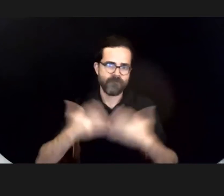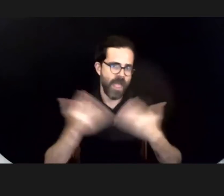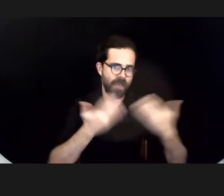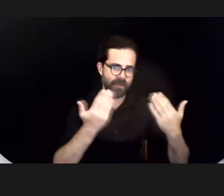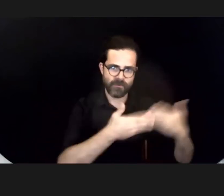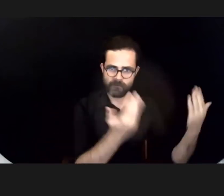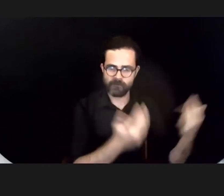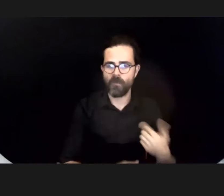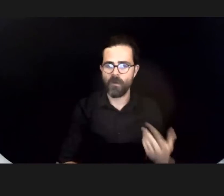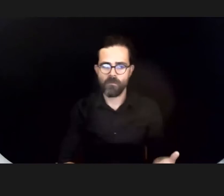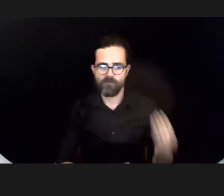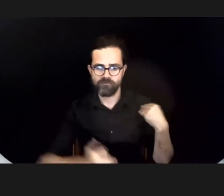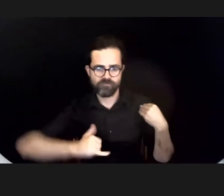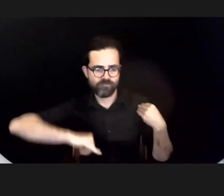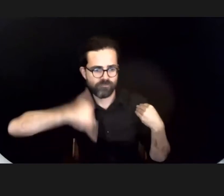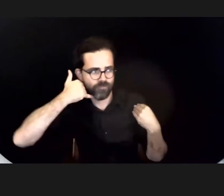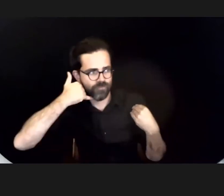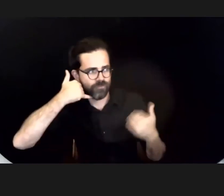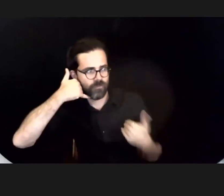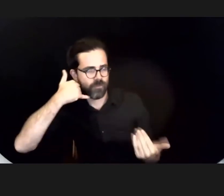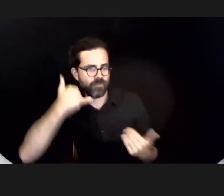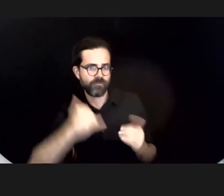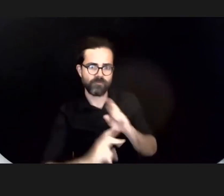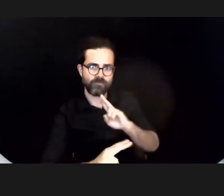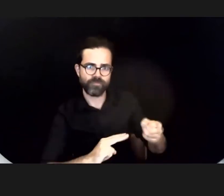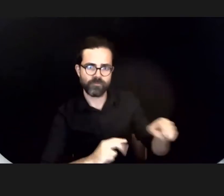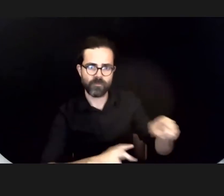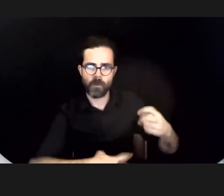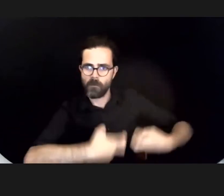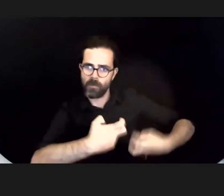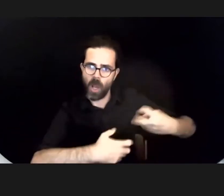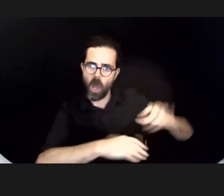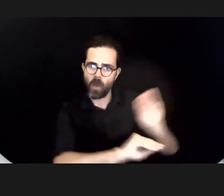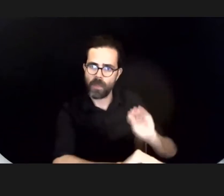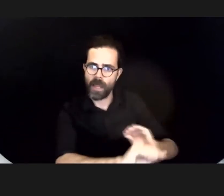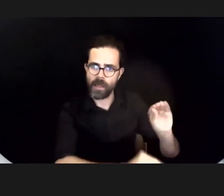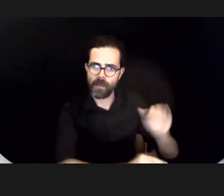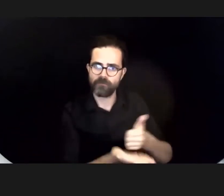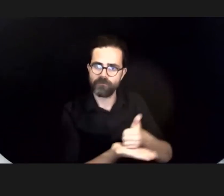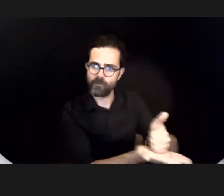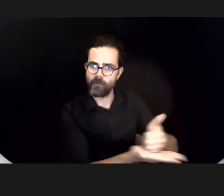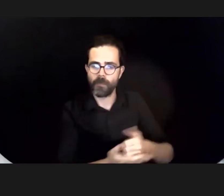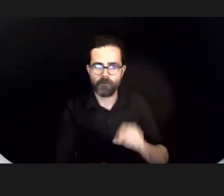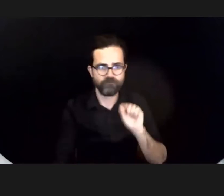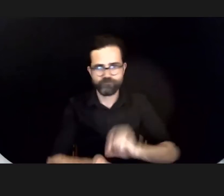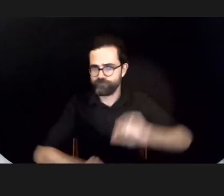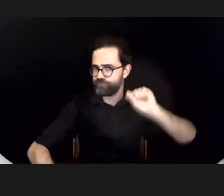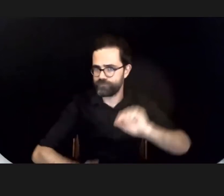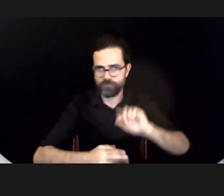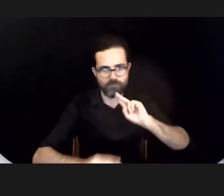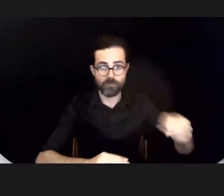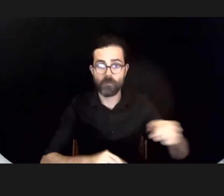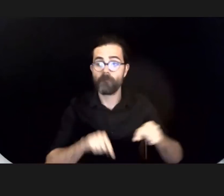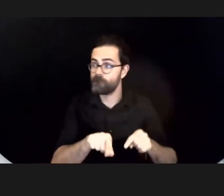to health problems, and it requires a quick action. And in other side, the psychological